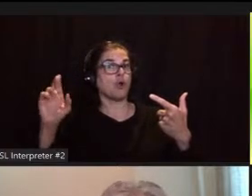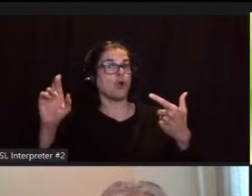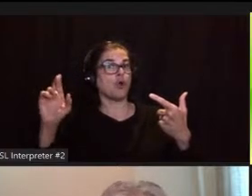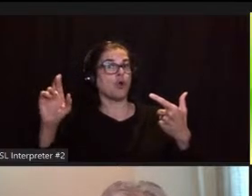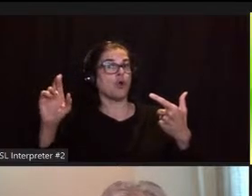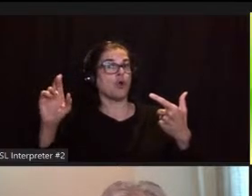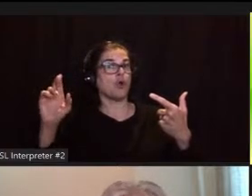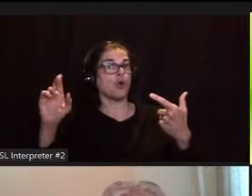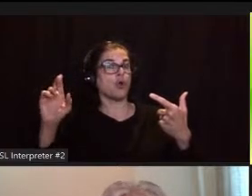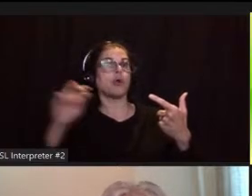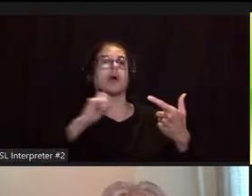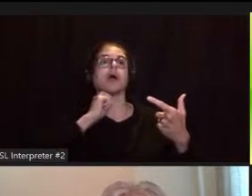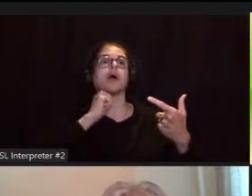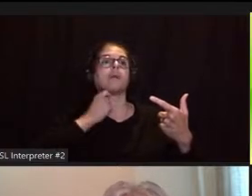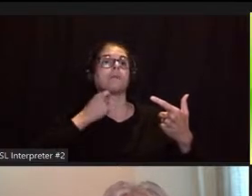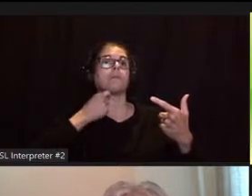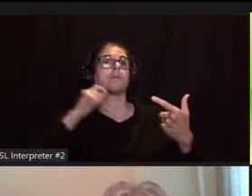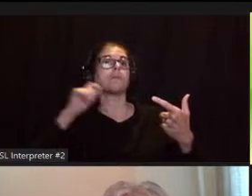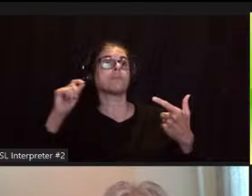please unmute.